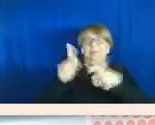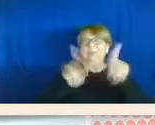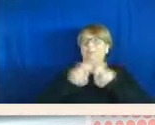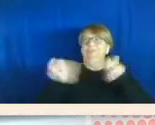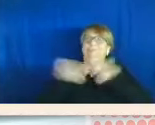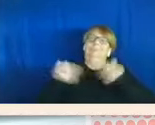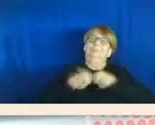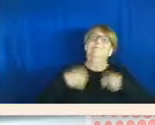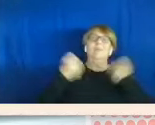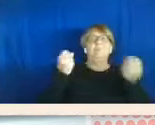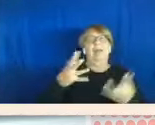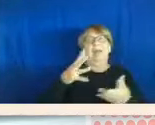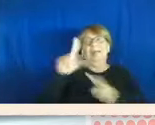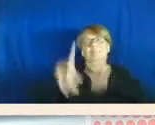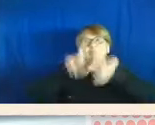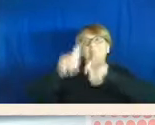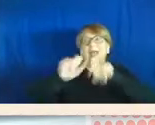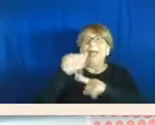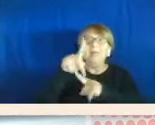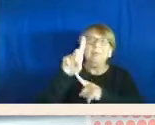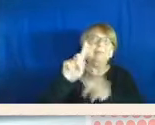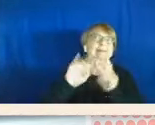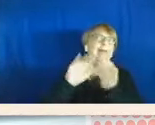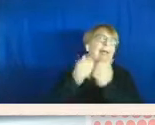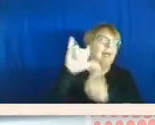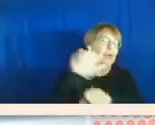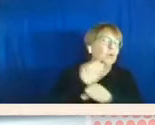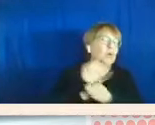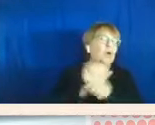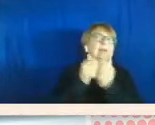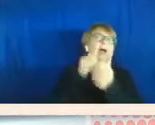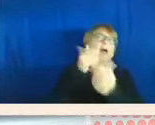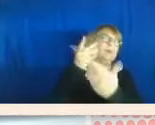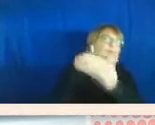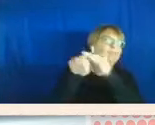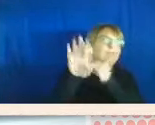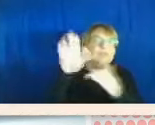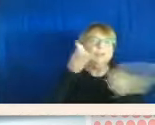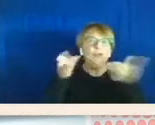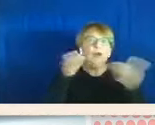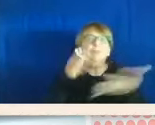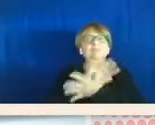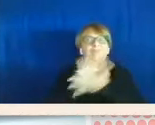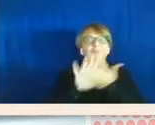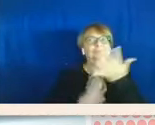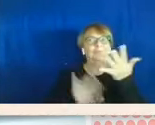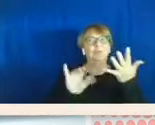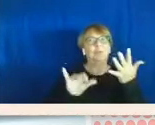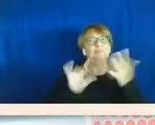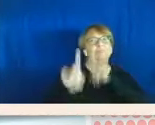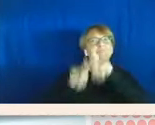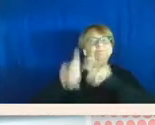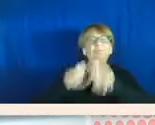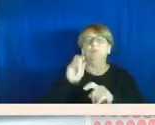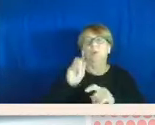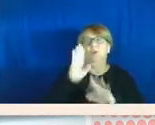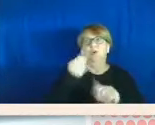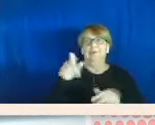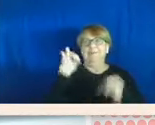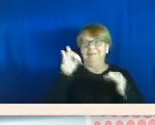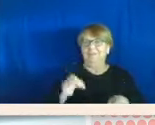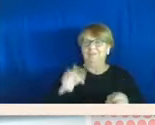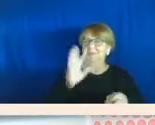APD, how it works, how to access their services and stuff like that. So We hope you will definitely come back and join us for both of